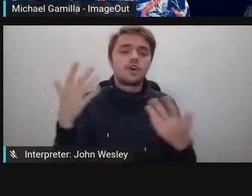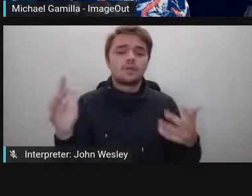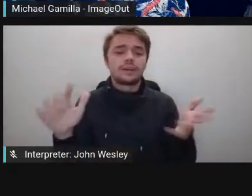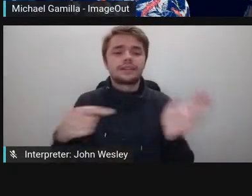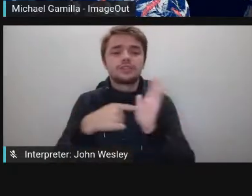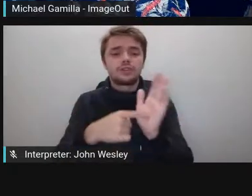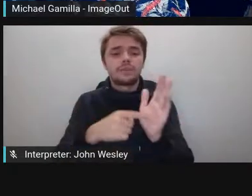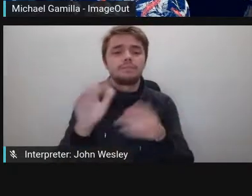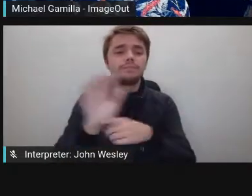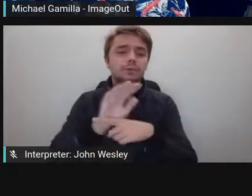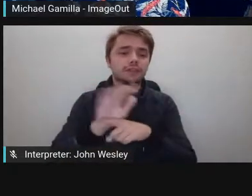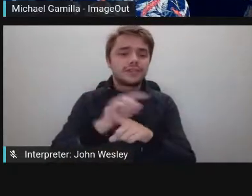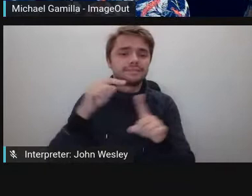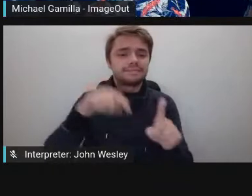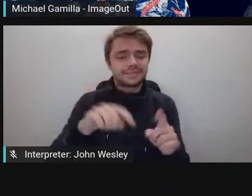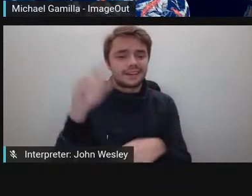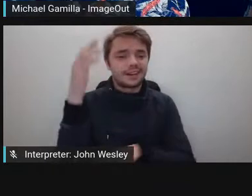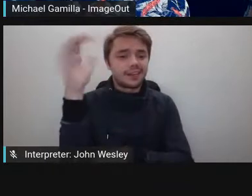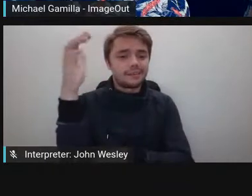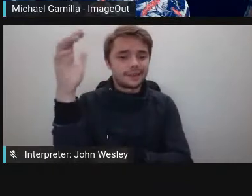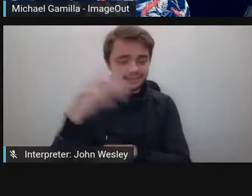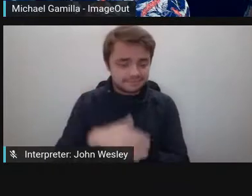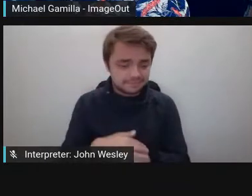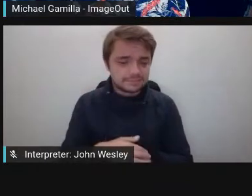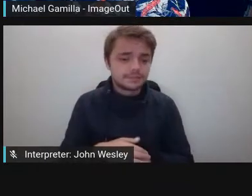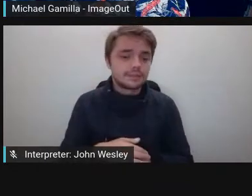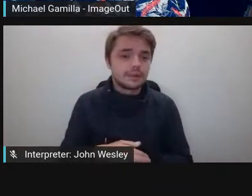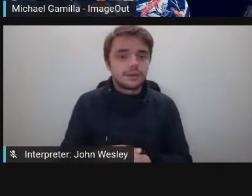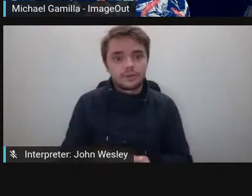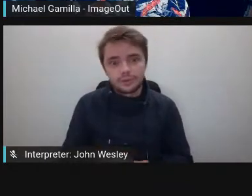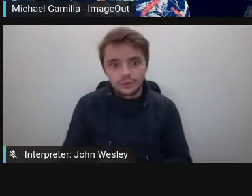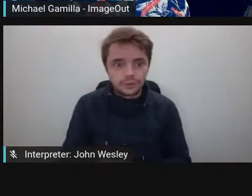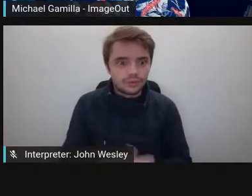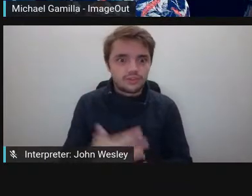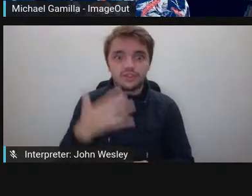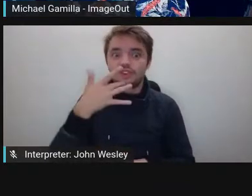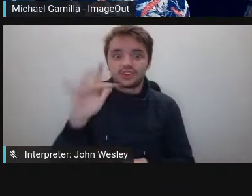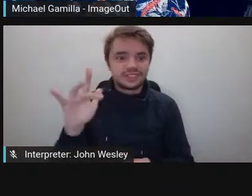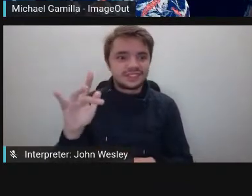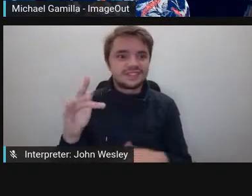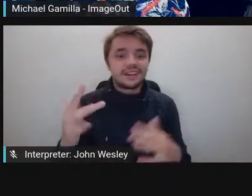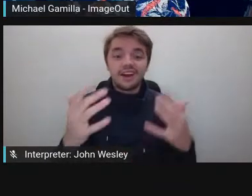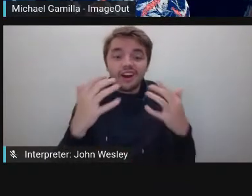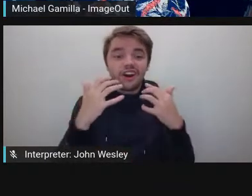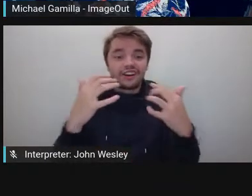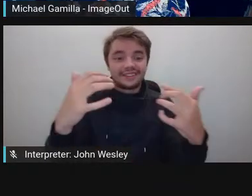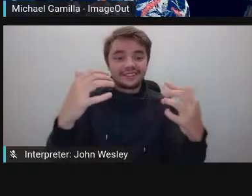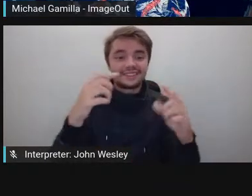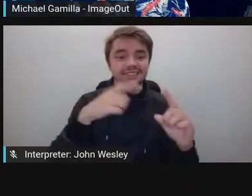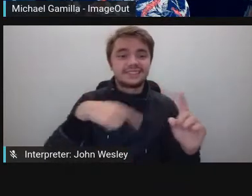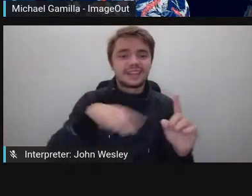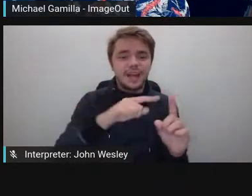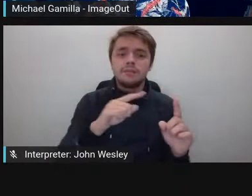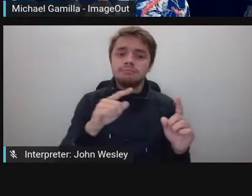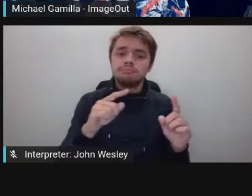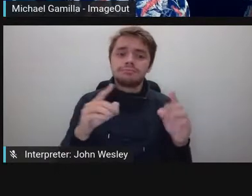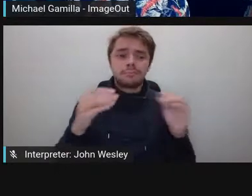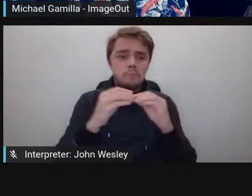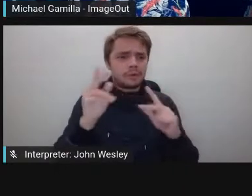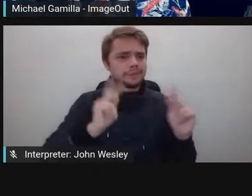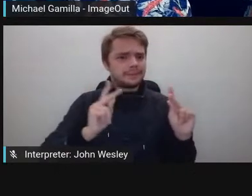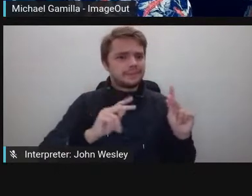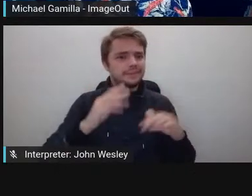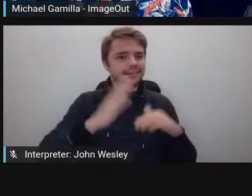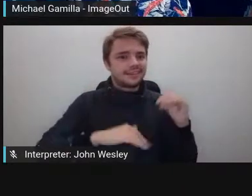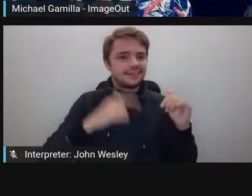in Colombia. And thankfully, the audience that we've gotten has also been bigger than we expected. The